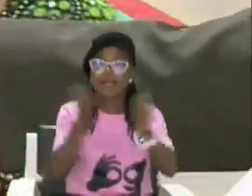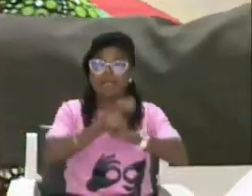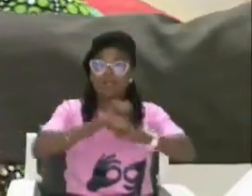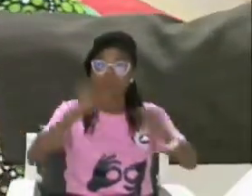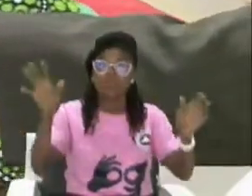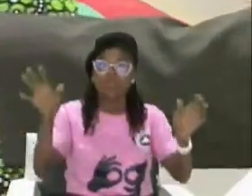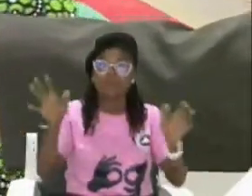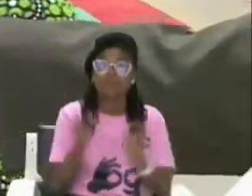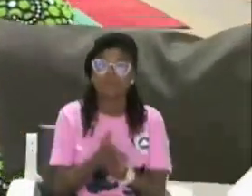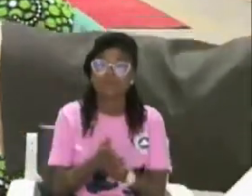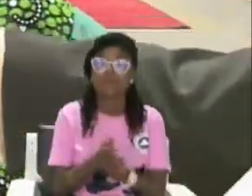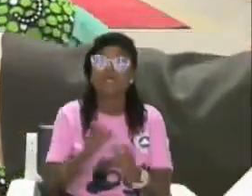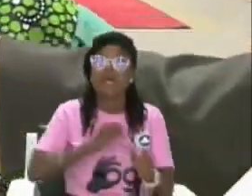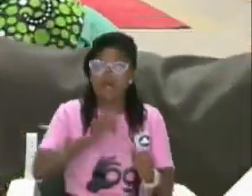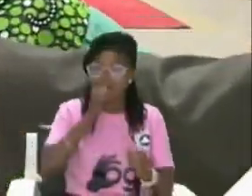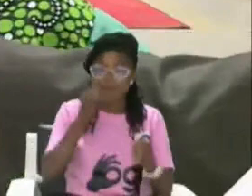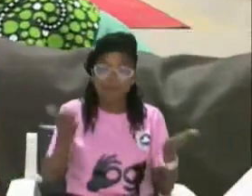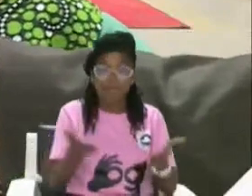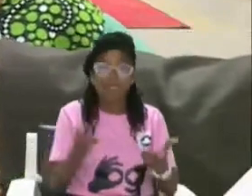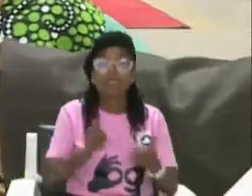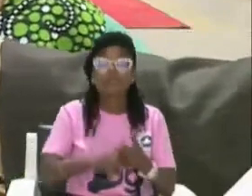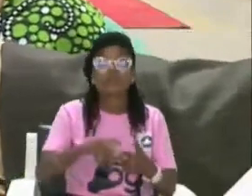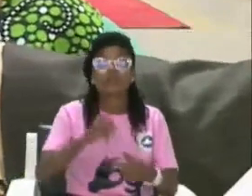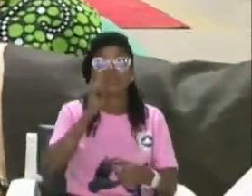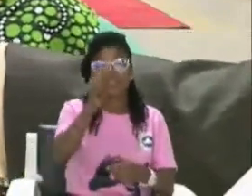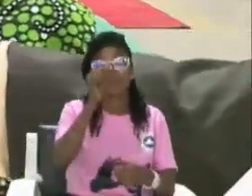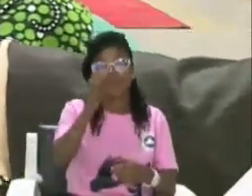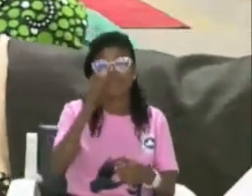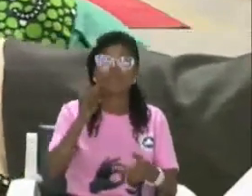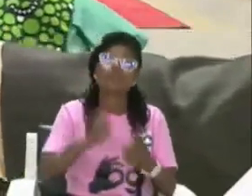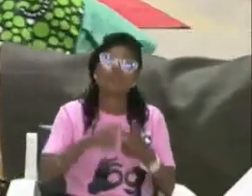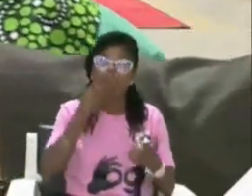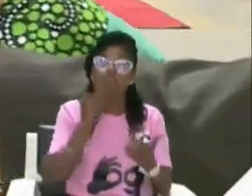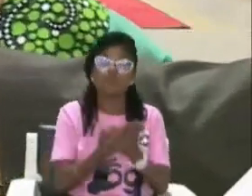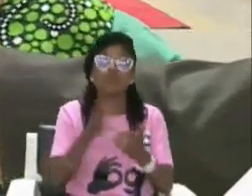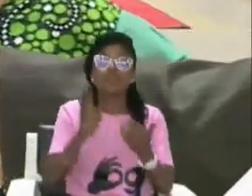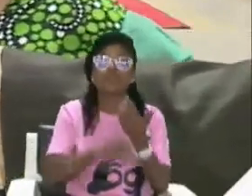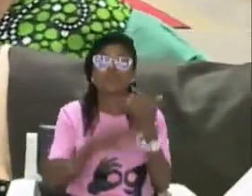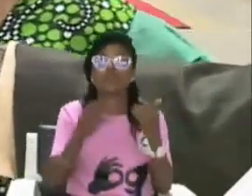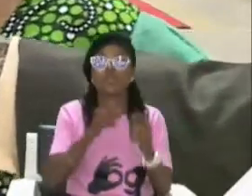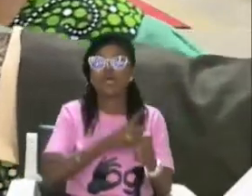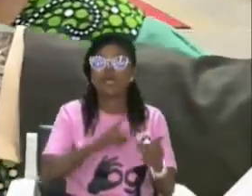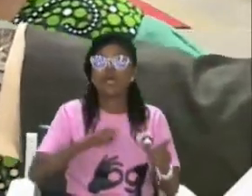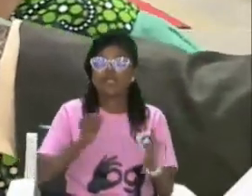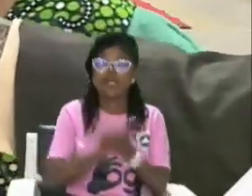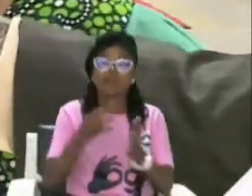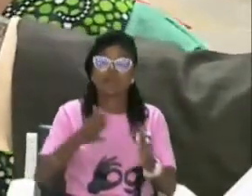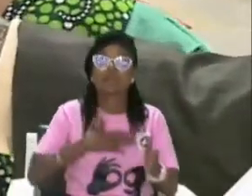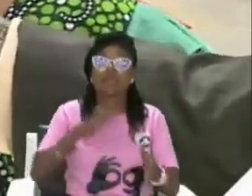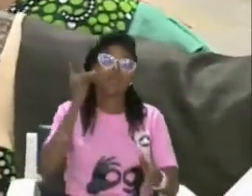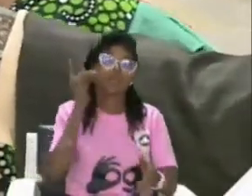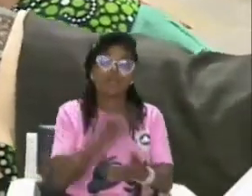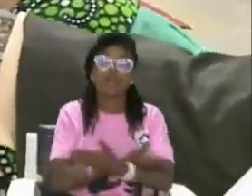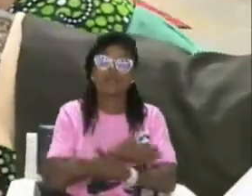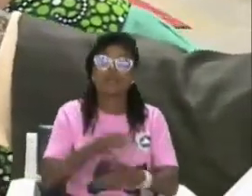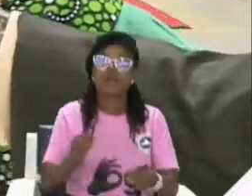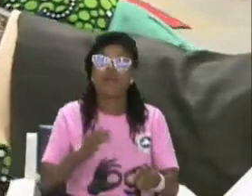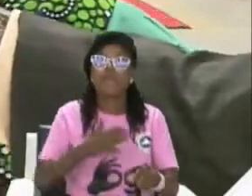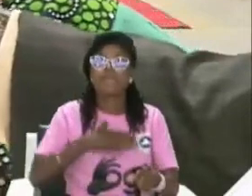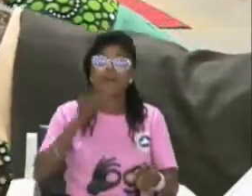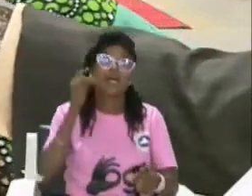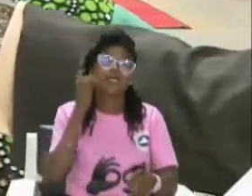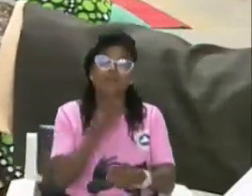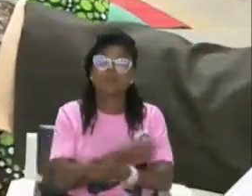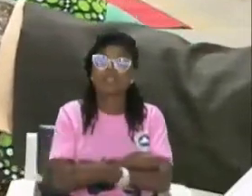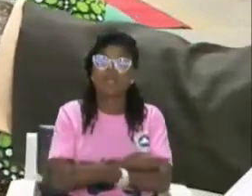Hallelujah. I'm here to testify of the goodness of the Lord in my life and in the life of my daughter here. My daughter,